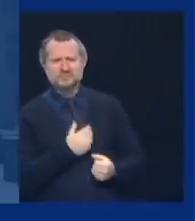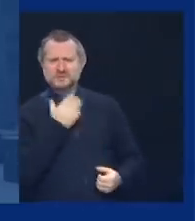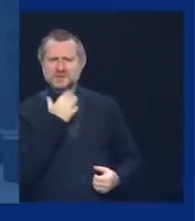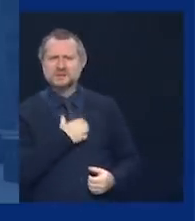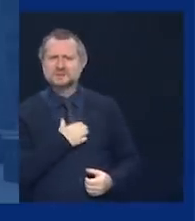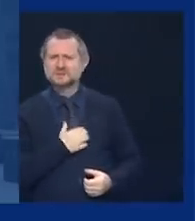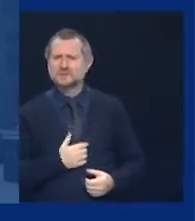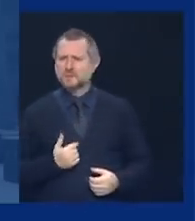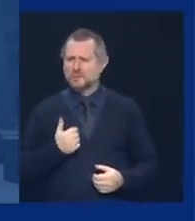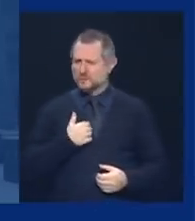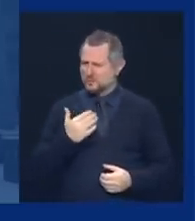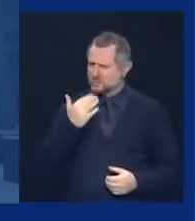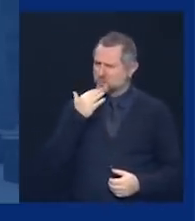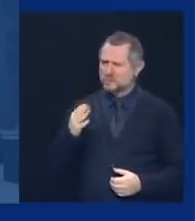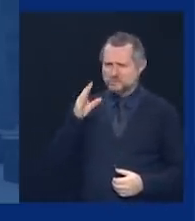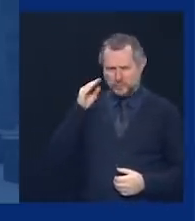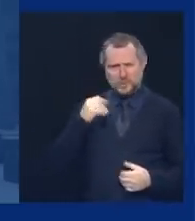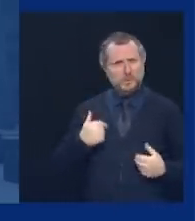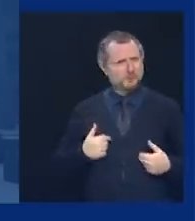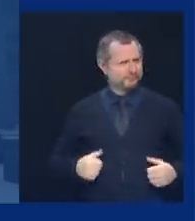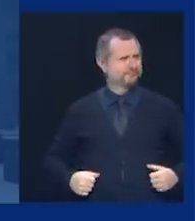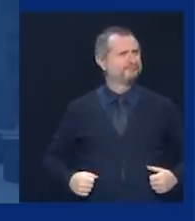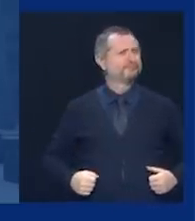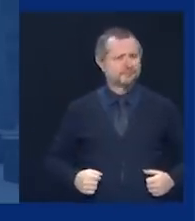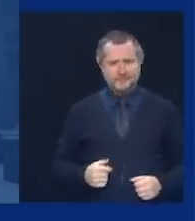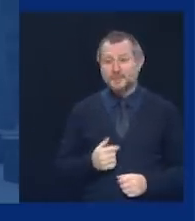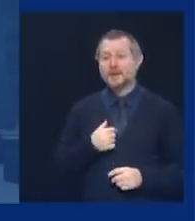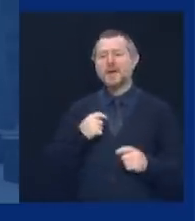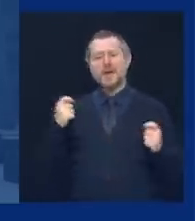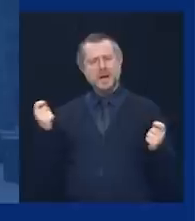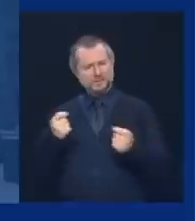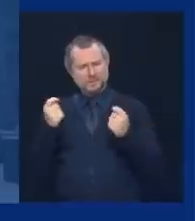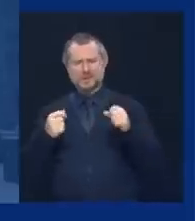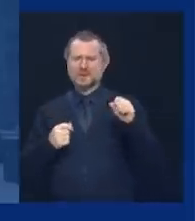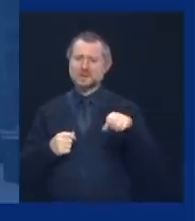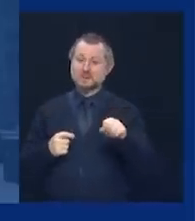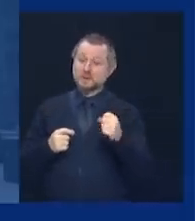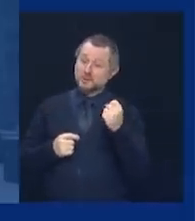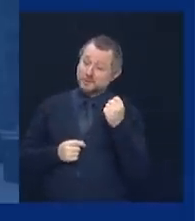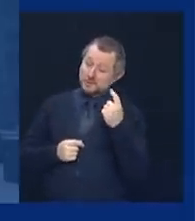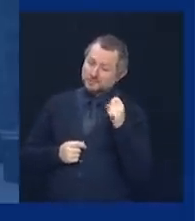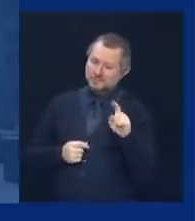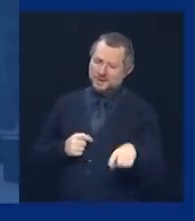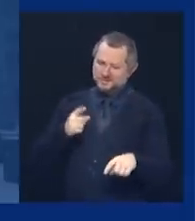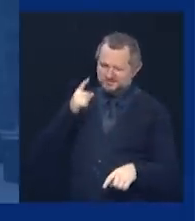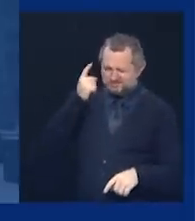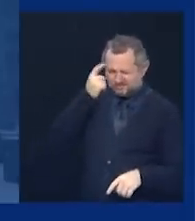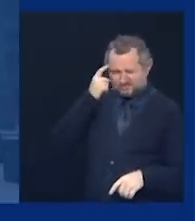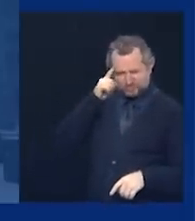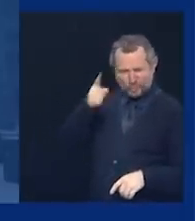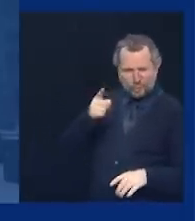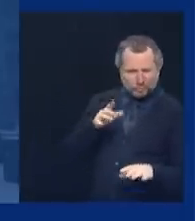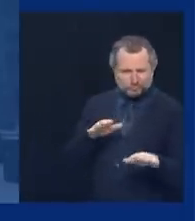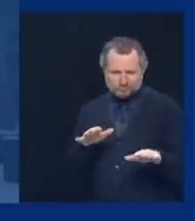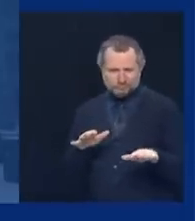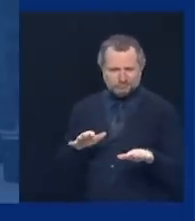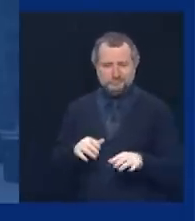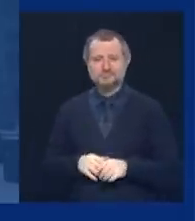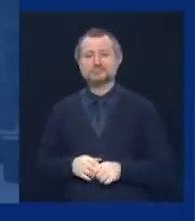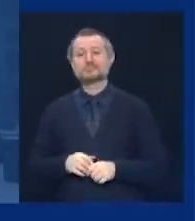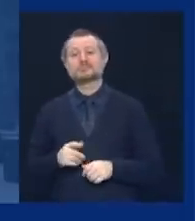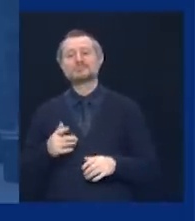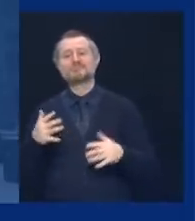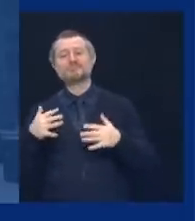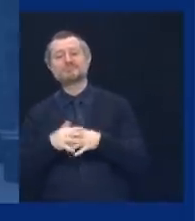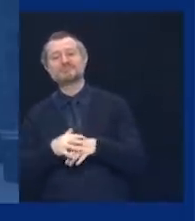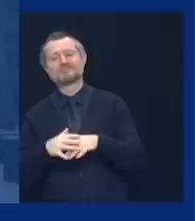Information. Celebrate, but just be smart about the way you celebrate, right? Avoid the density.